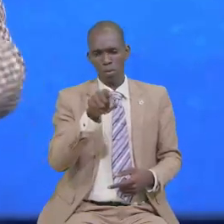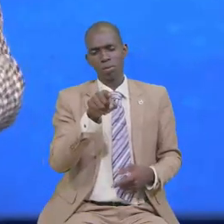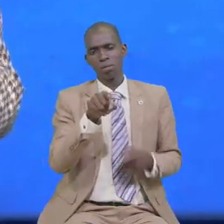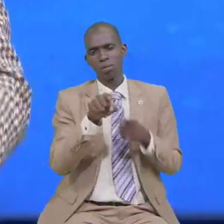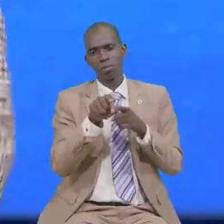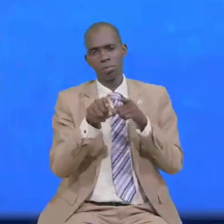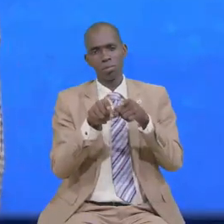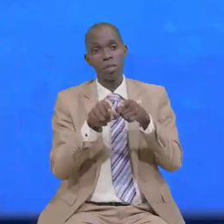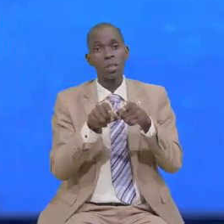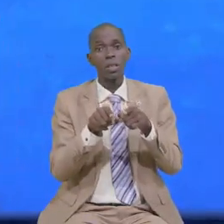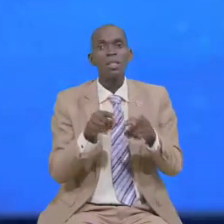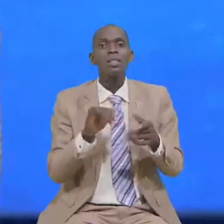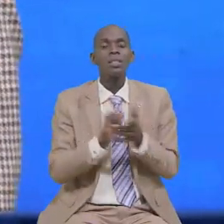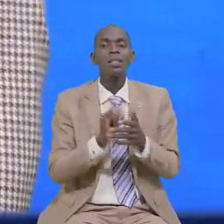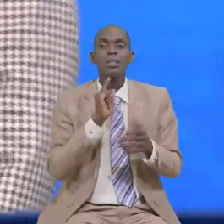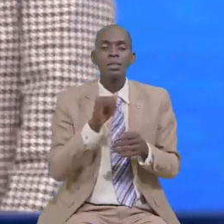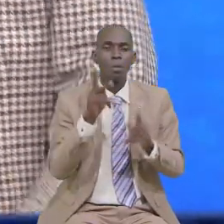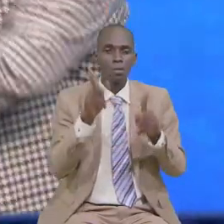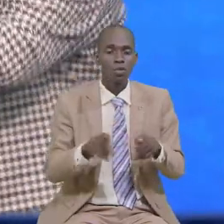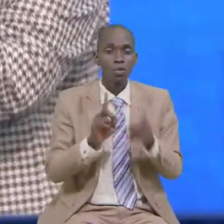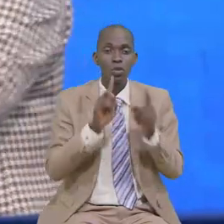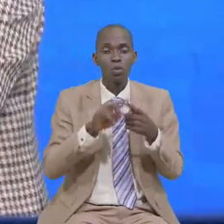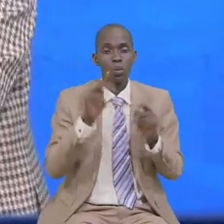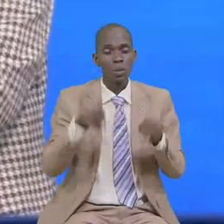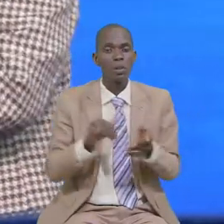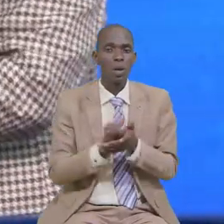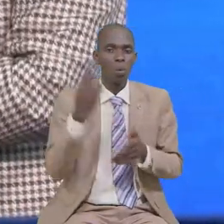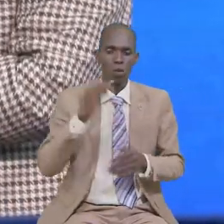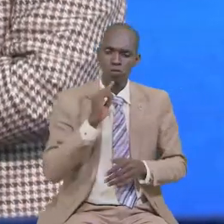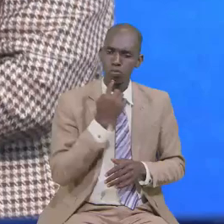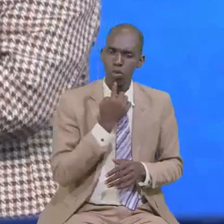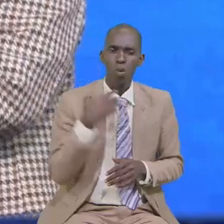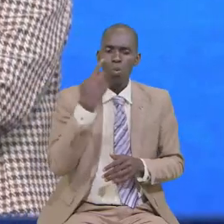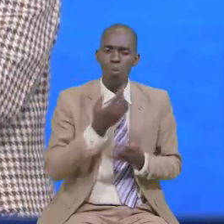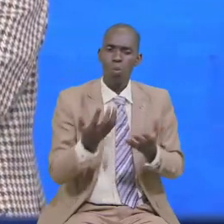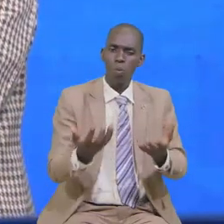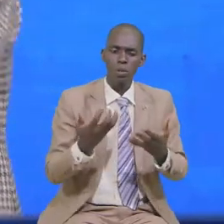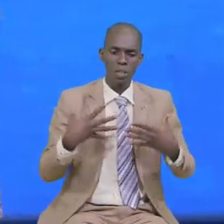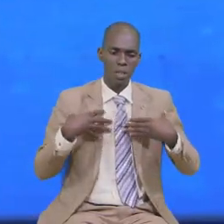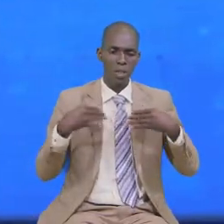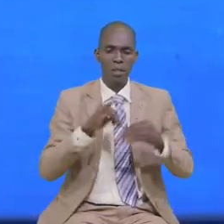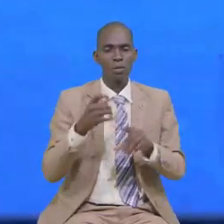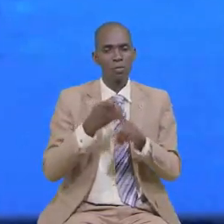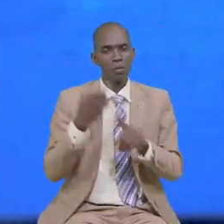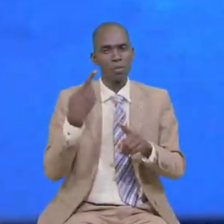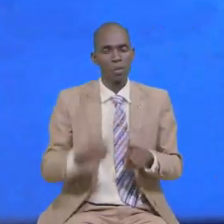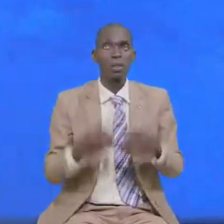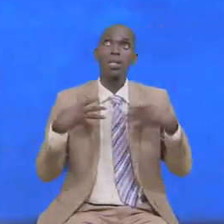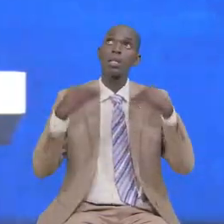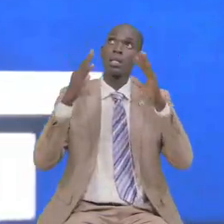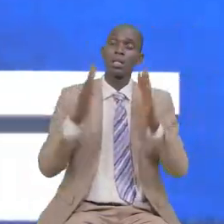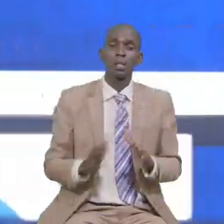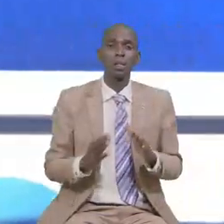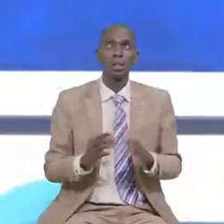This is the one that was honest. And he wanted healing from the healer. He